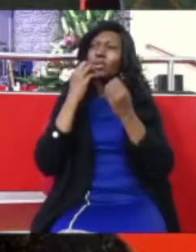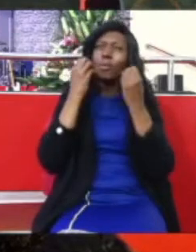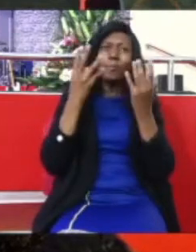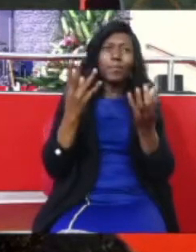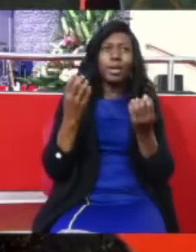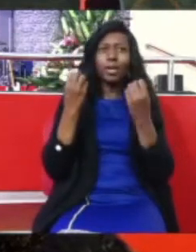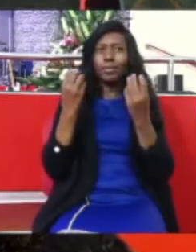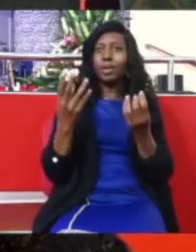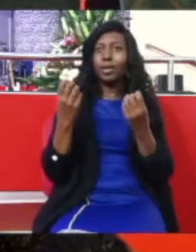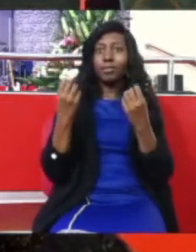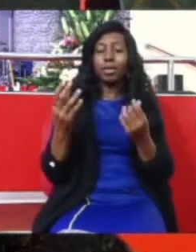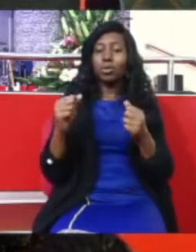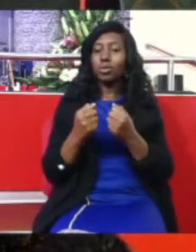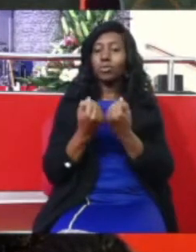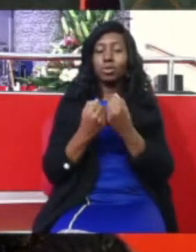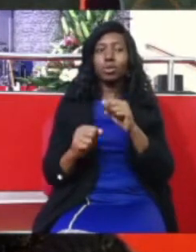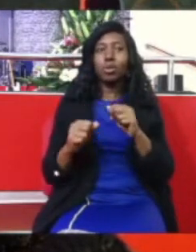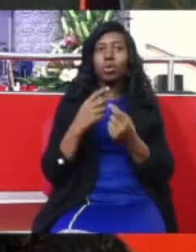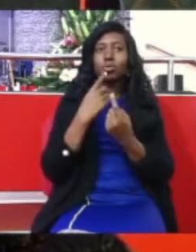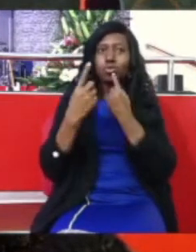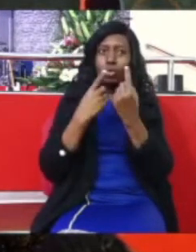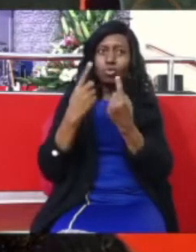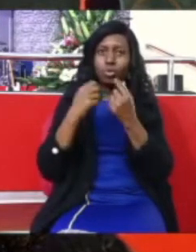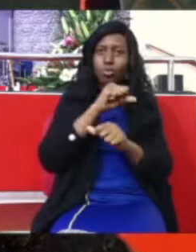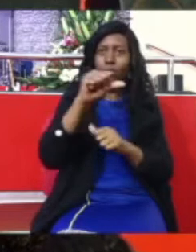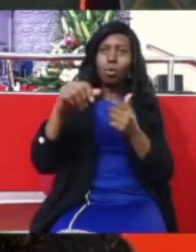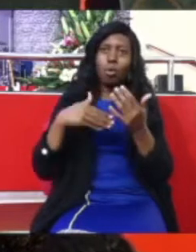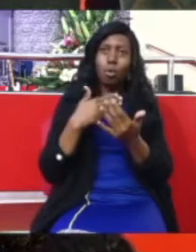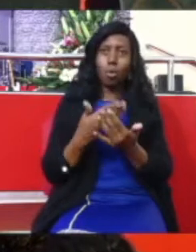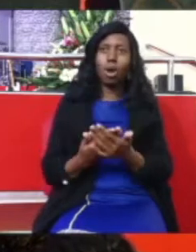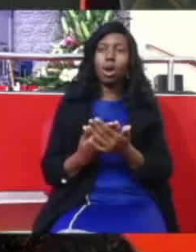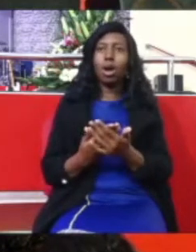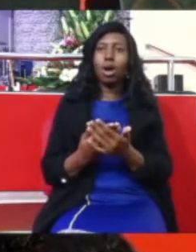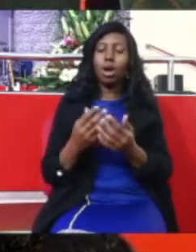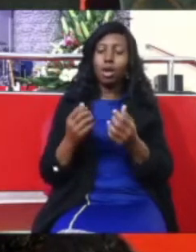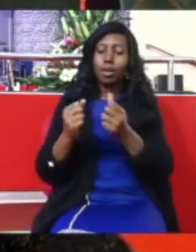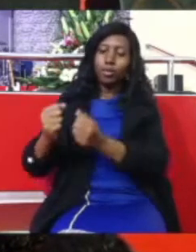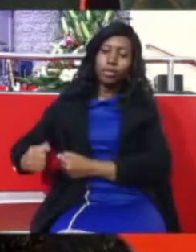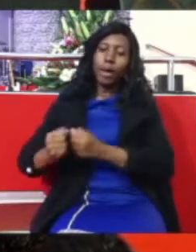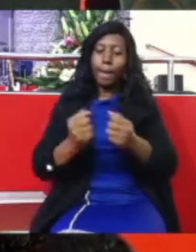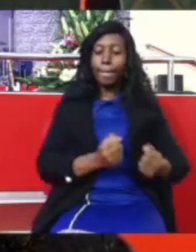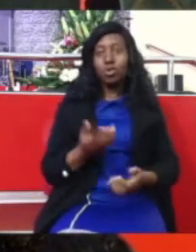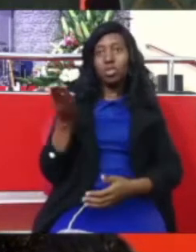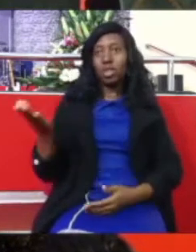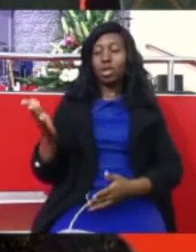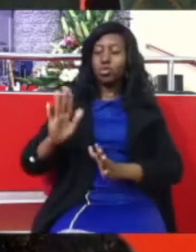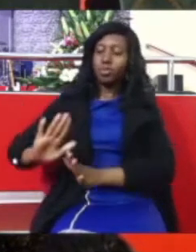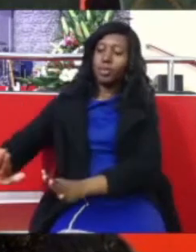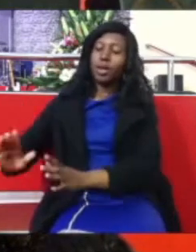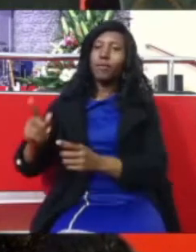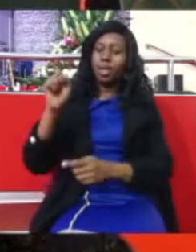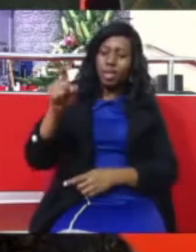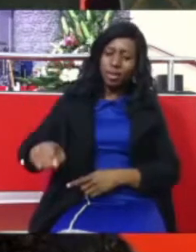two boats. And these boats had been left aside there by the fishermen who had been toiling